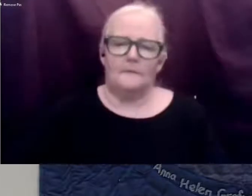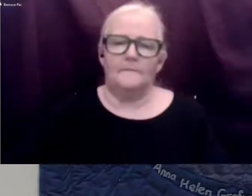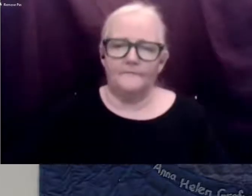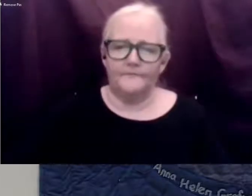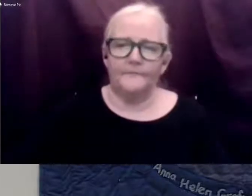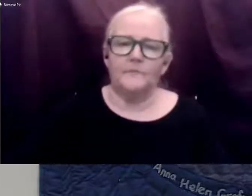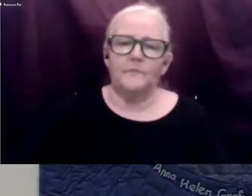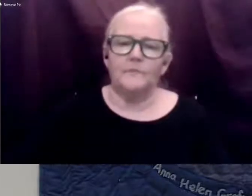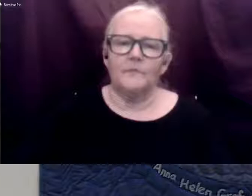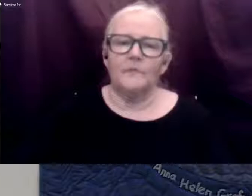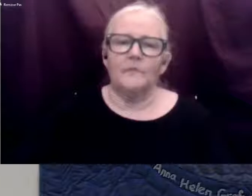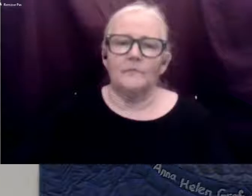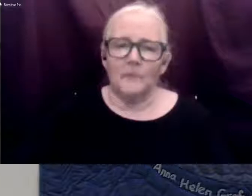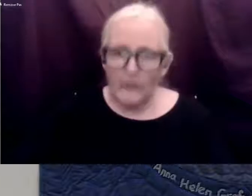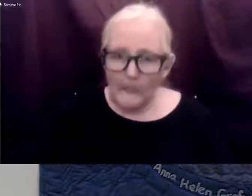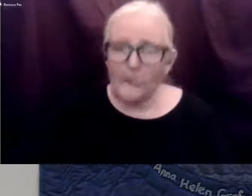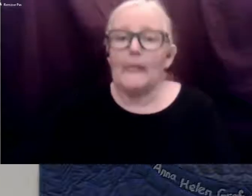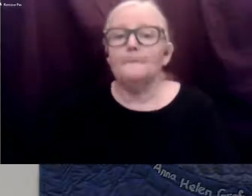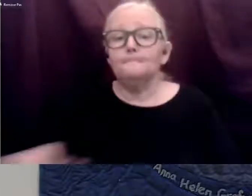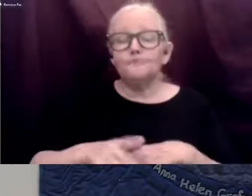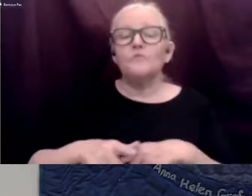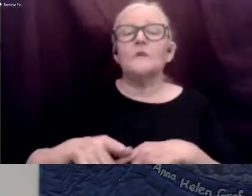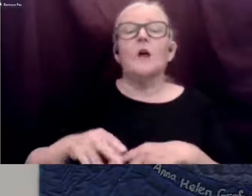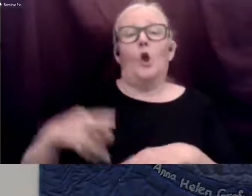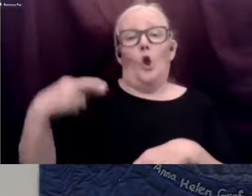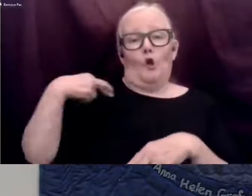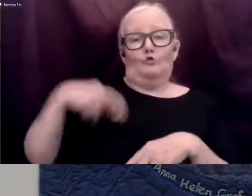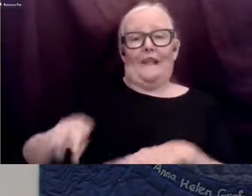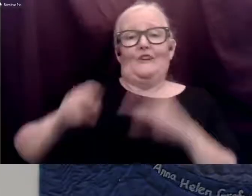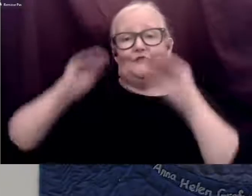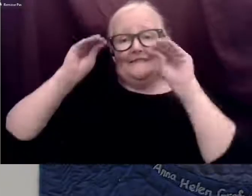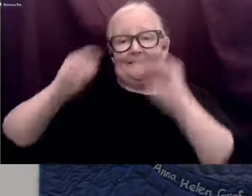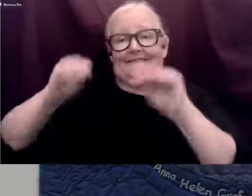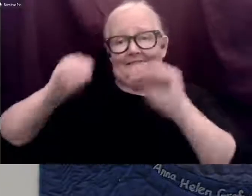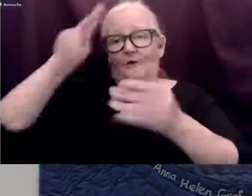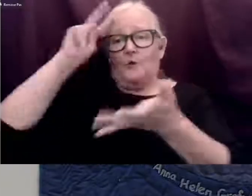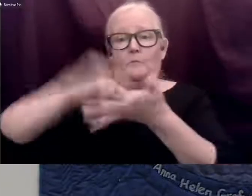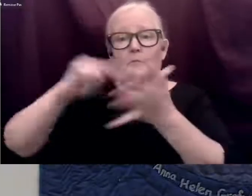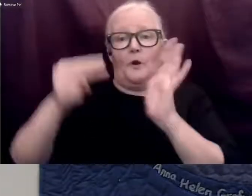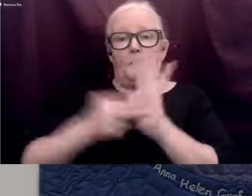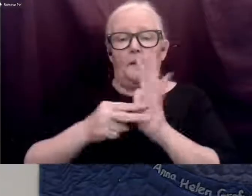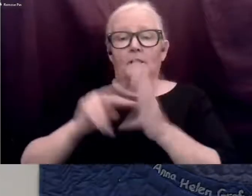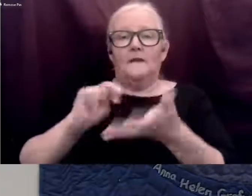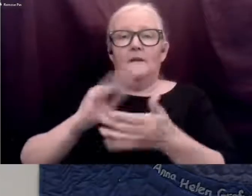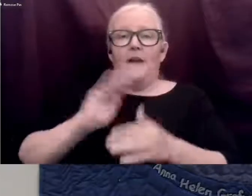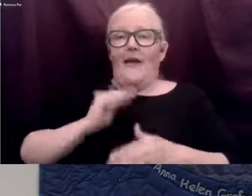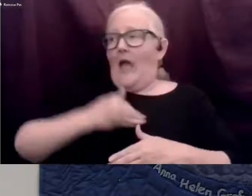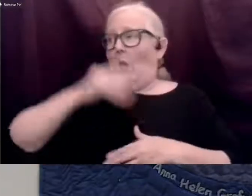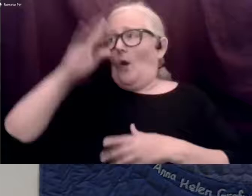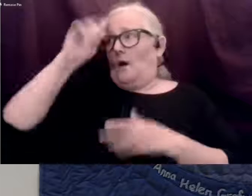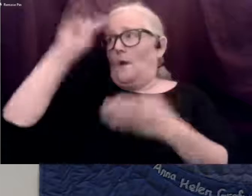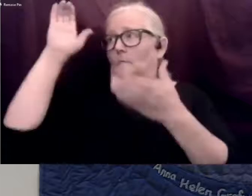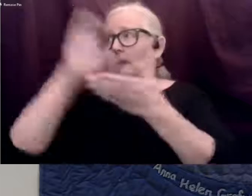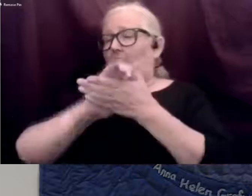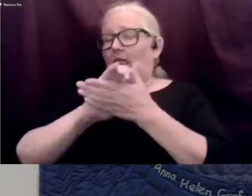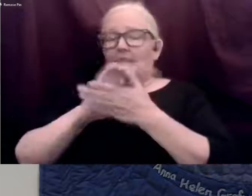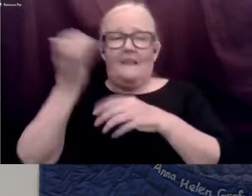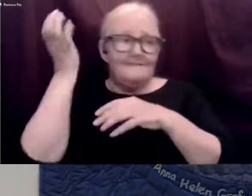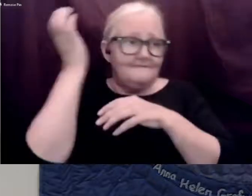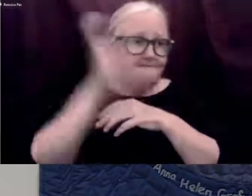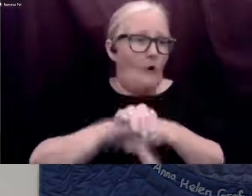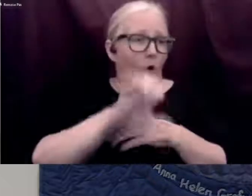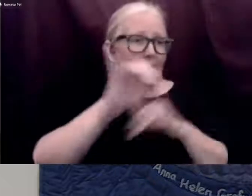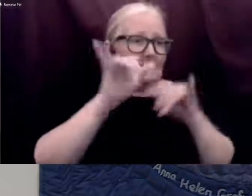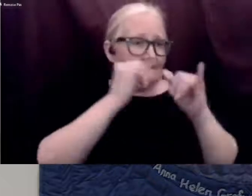in religious instruction is not to stamp our minds upon others, but to stir up their